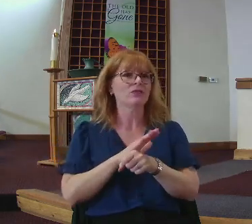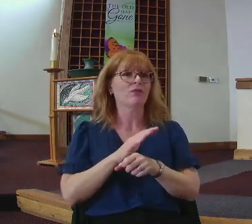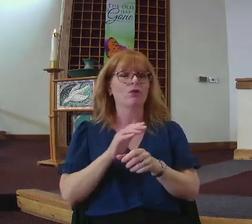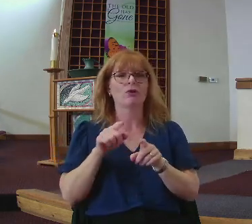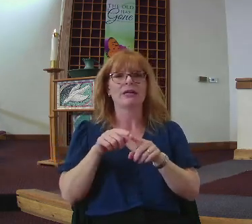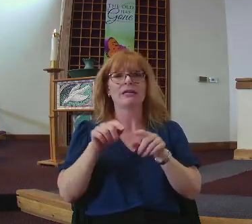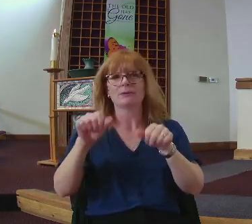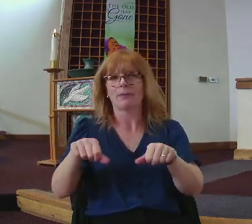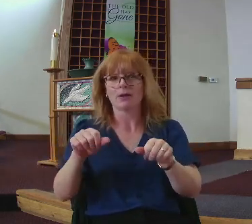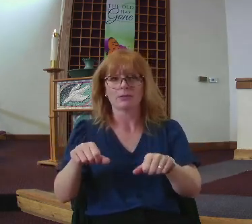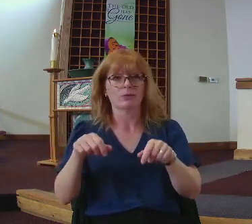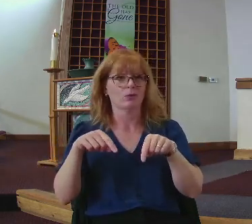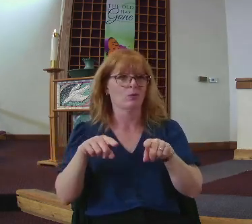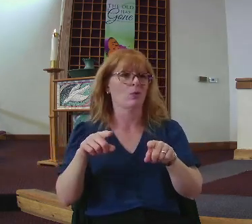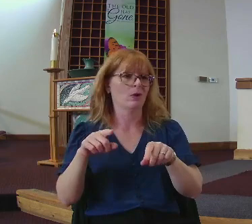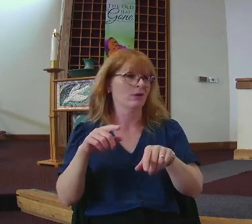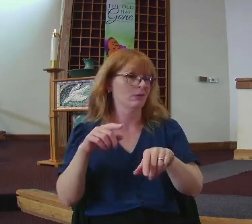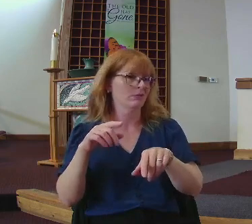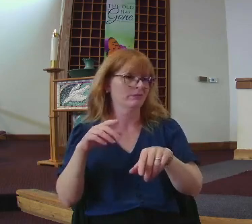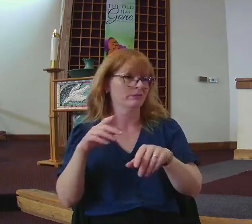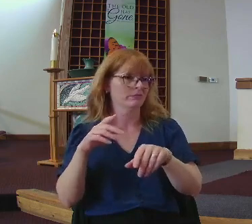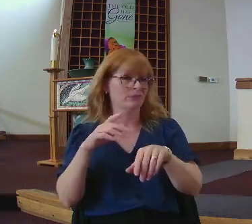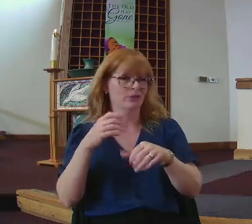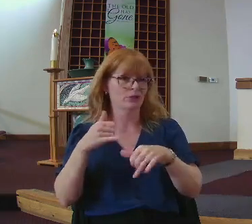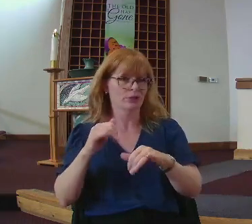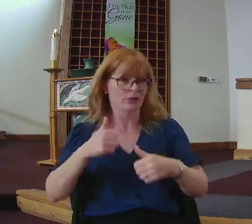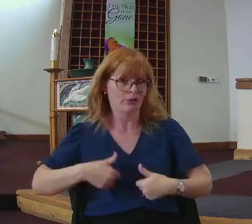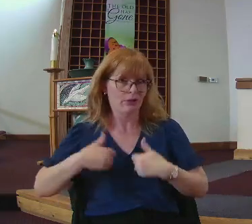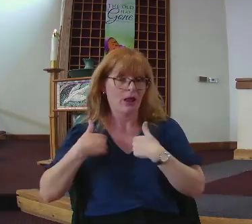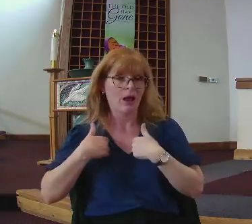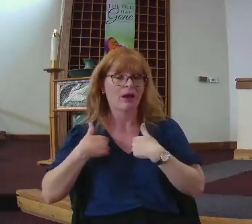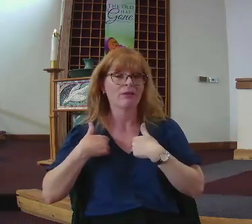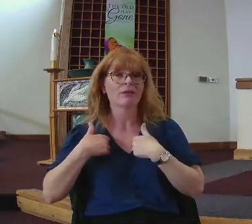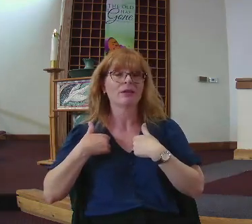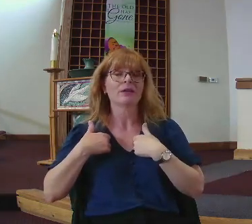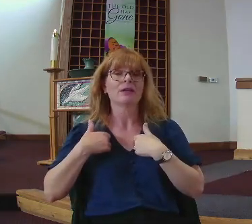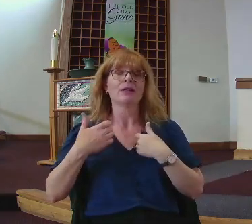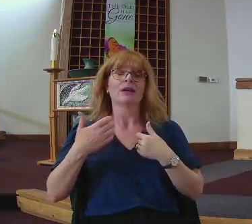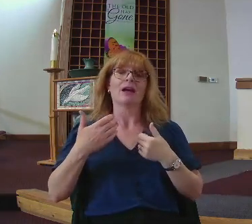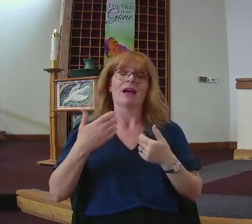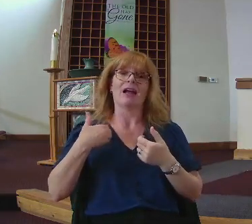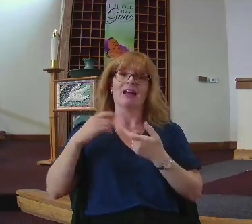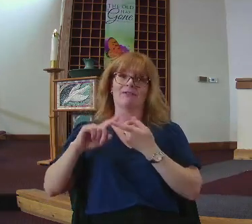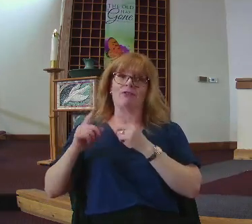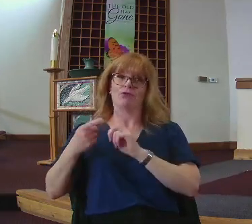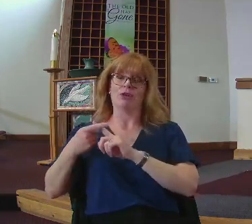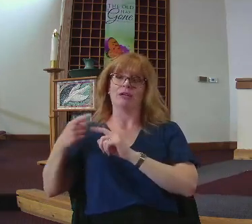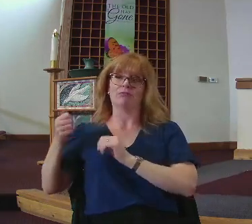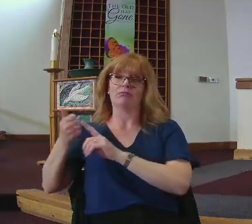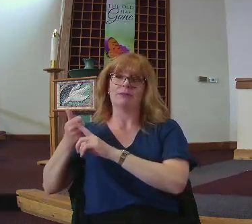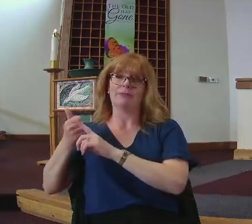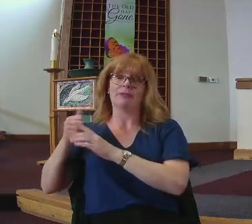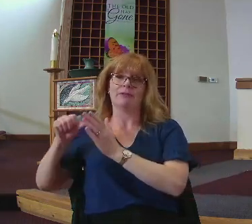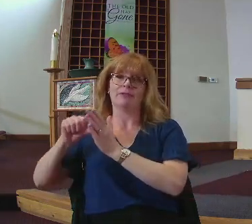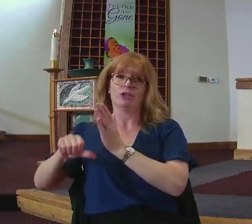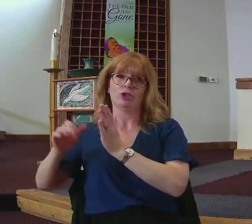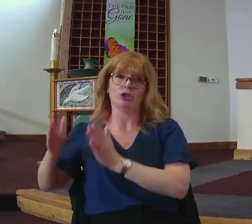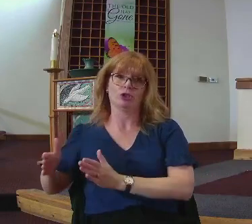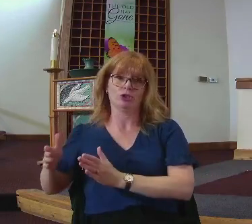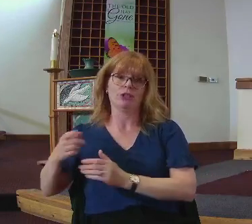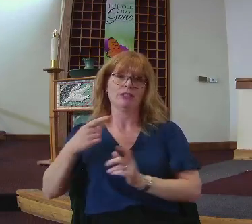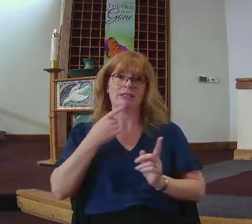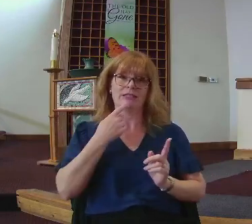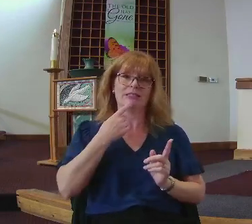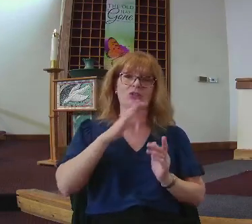I have a friend who is a cardiothoracic surgeon, and he will correct me and say, Stephen, all of my care